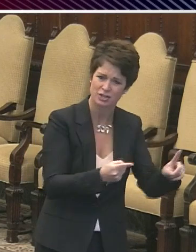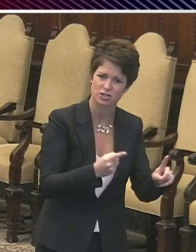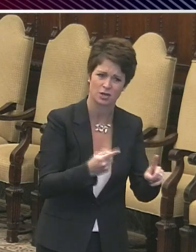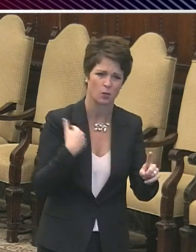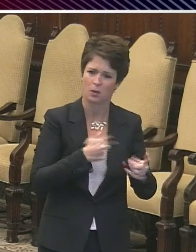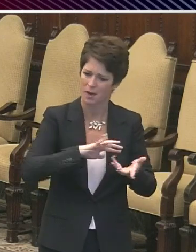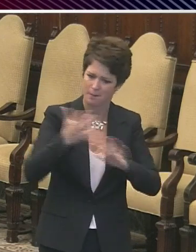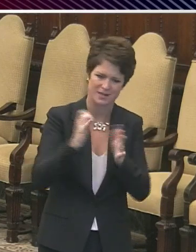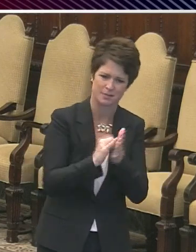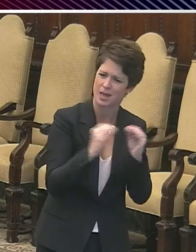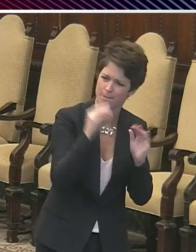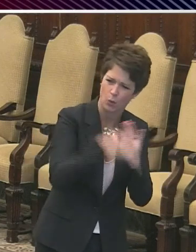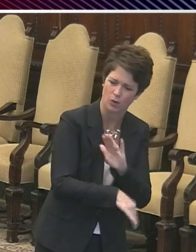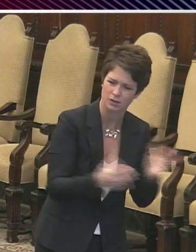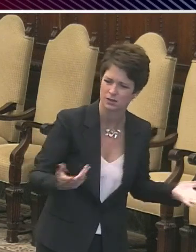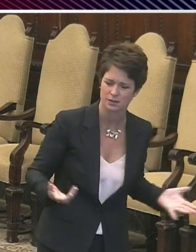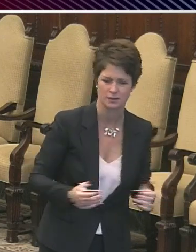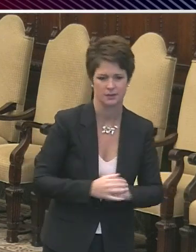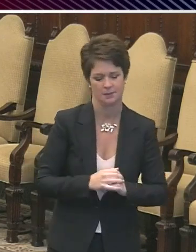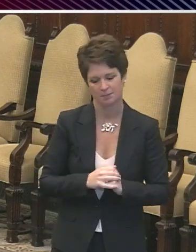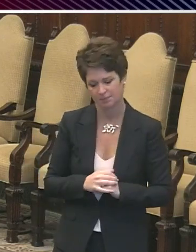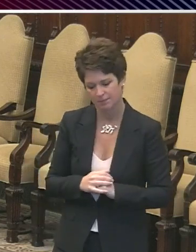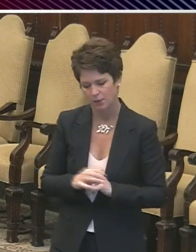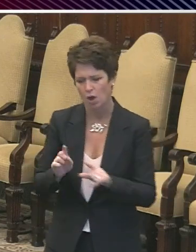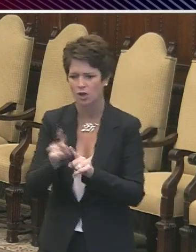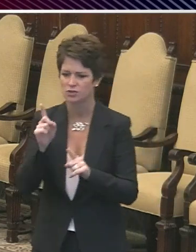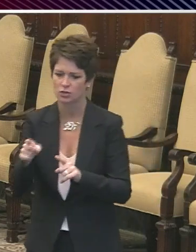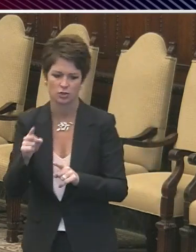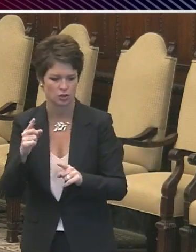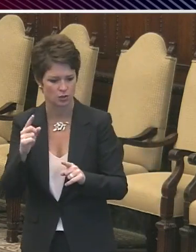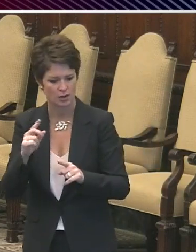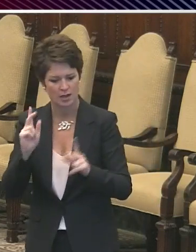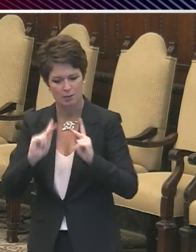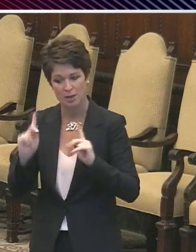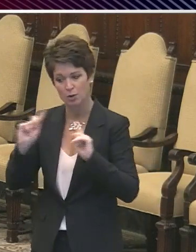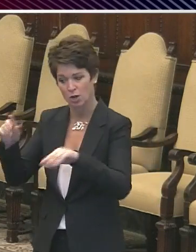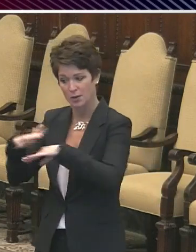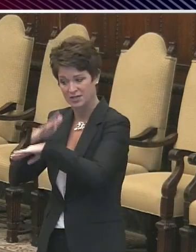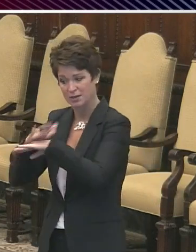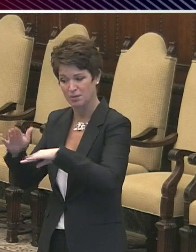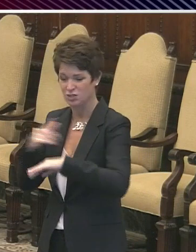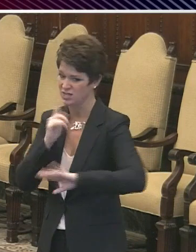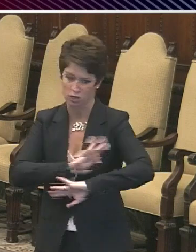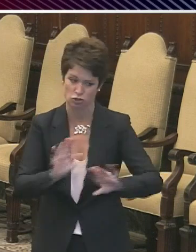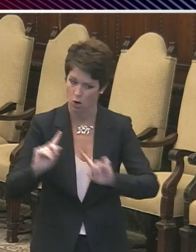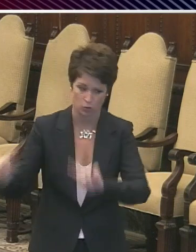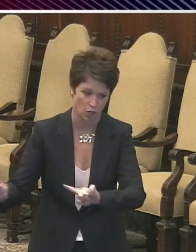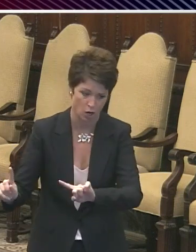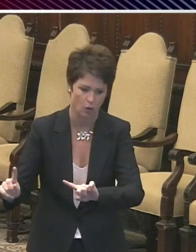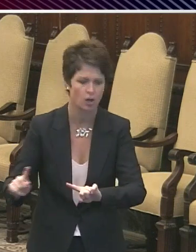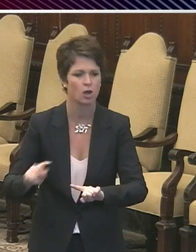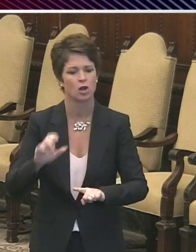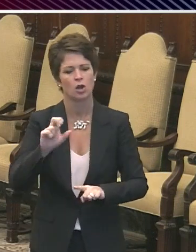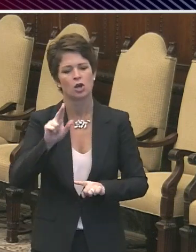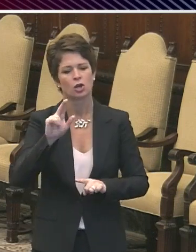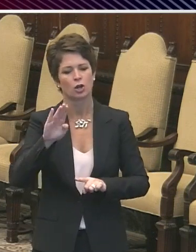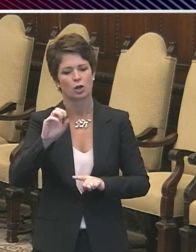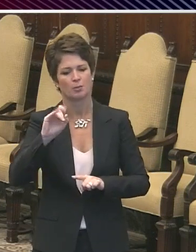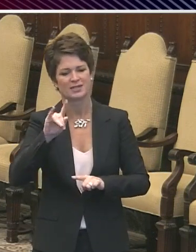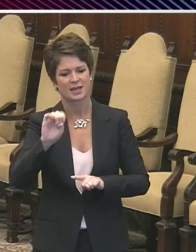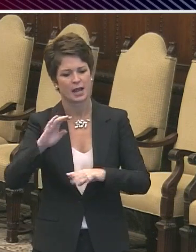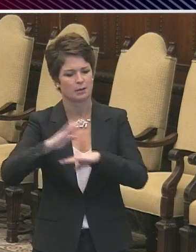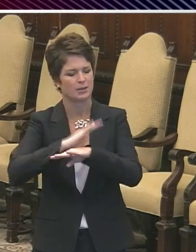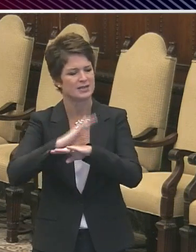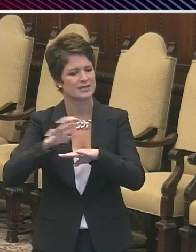more question. You already mentioned that you're discouraging people from going to the shore, like you mentioned. What about those curbside businesses, say in Cherry